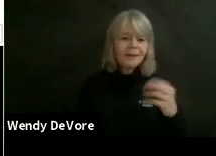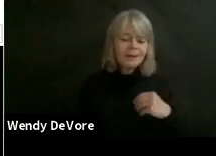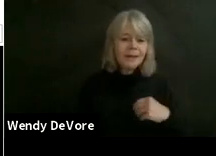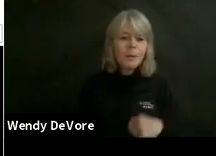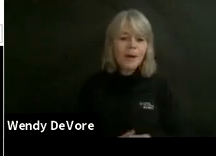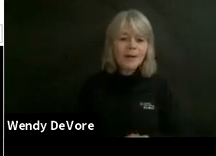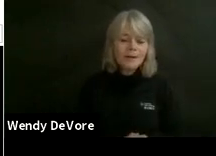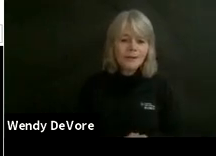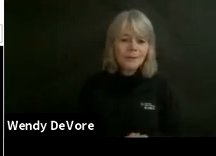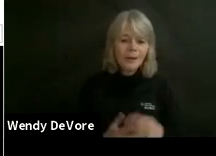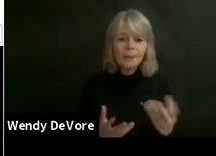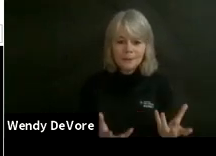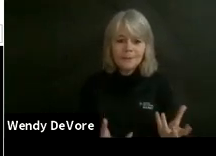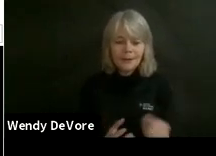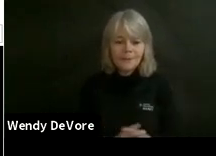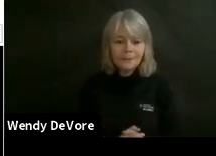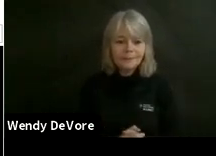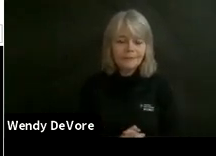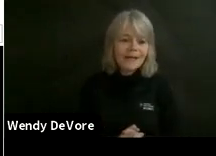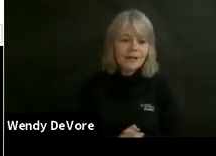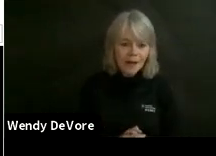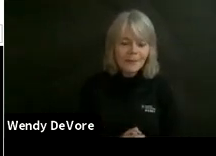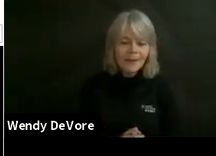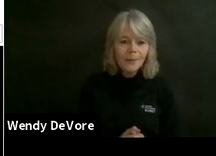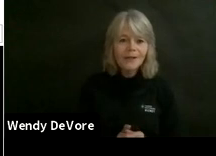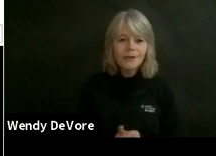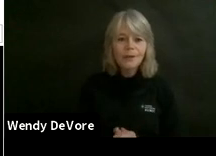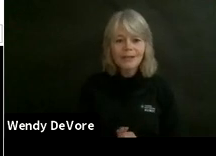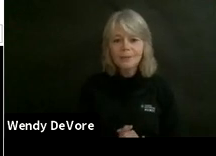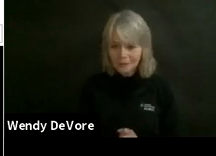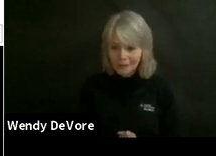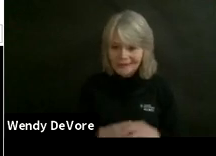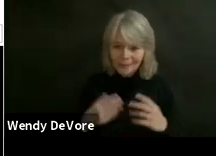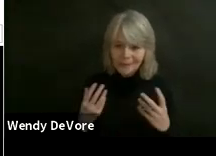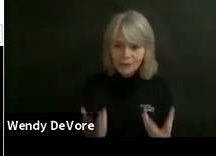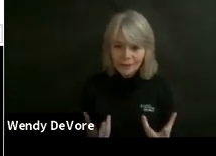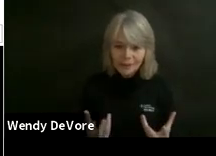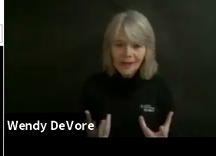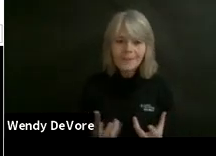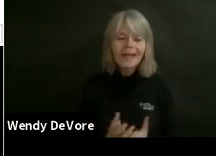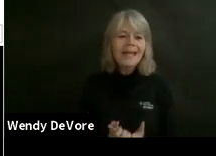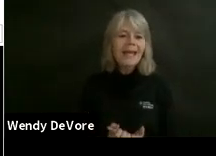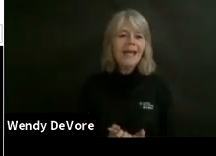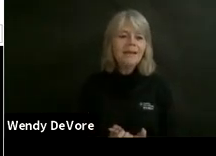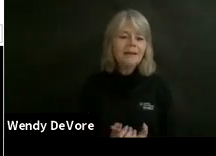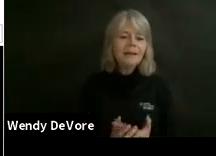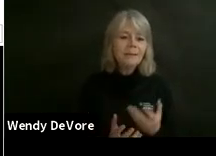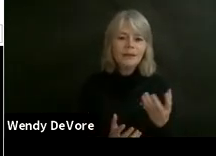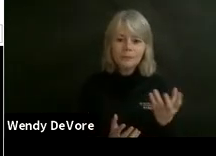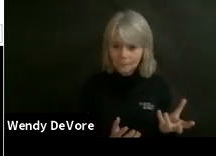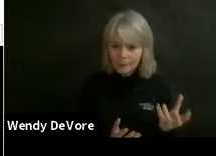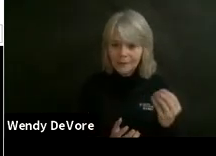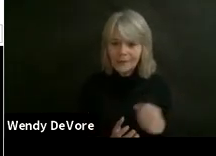he wanted to, we helped him find a job. He wanted to work in a restaurant. That was his dream job. And